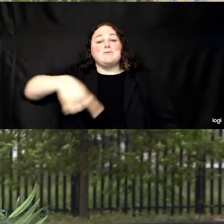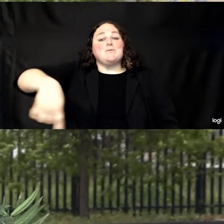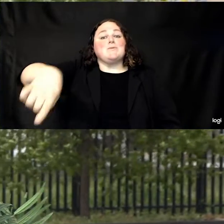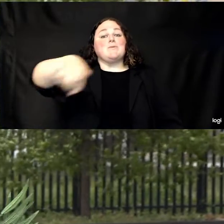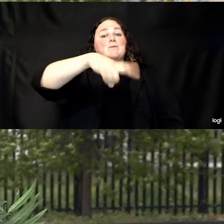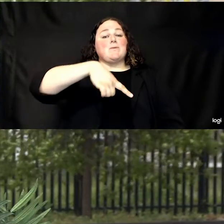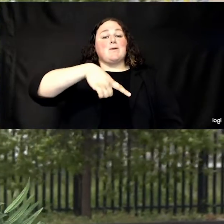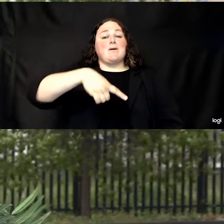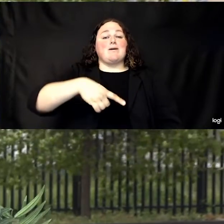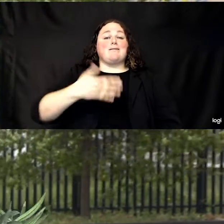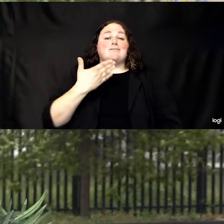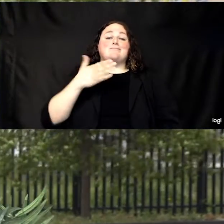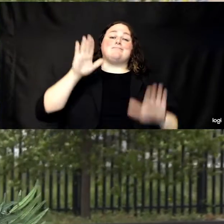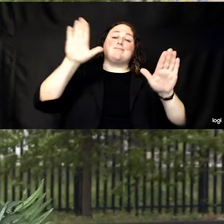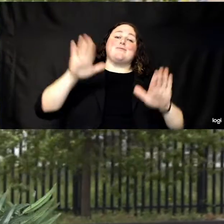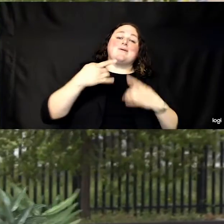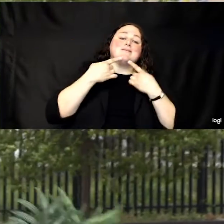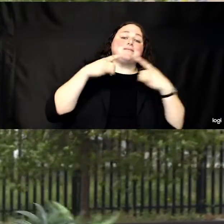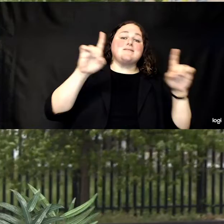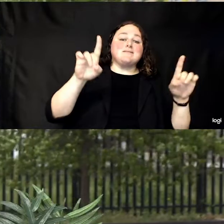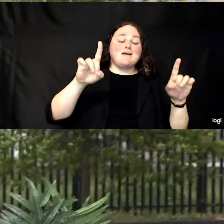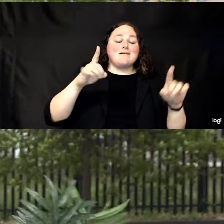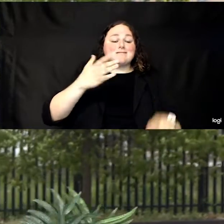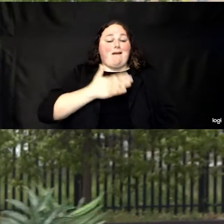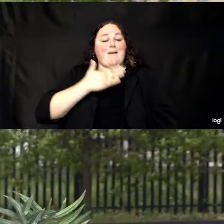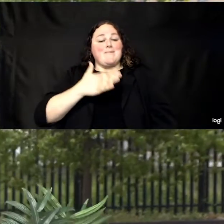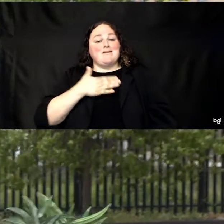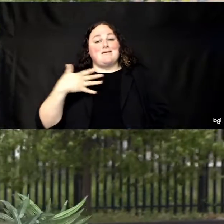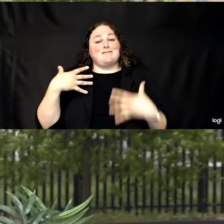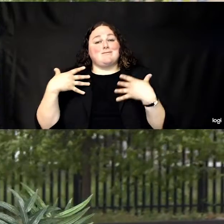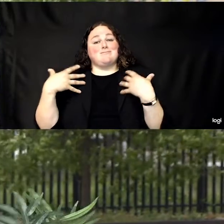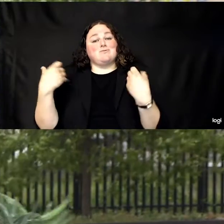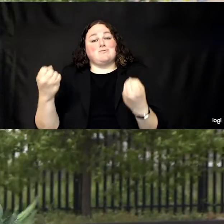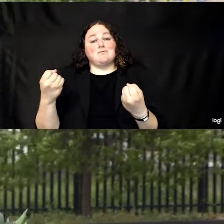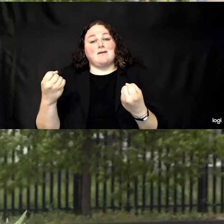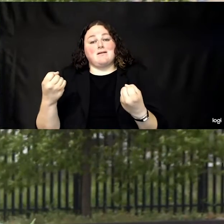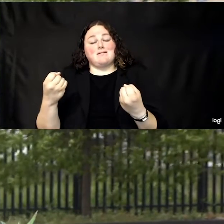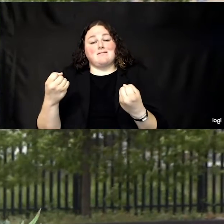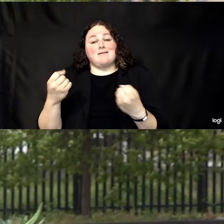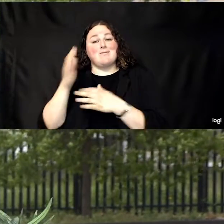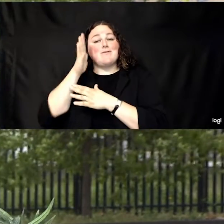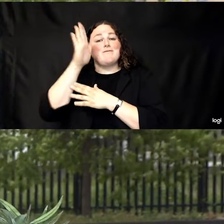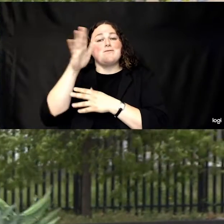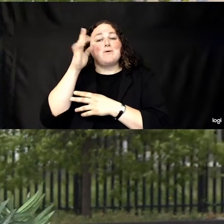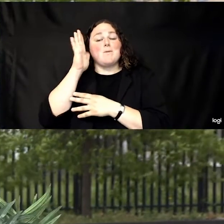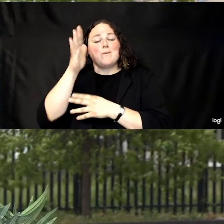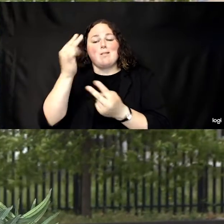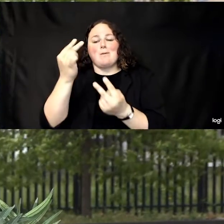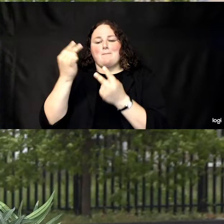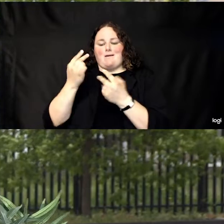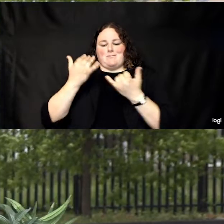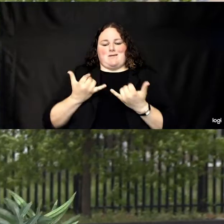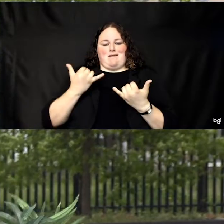true happiness, and resilient strength. One day, we will look back at this period in our lives and remember that the